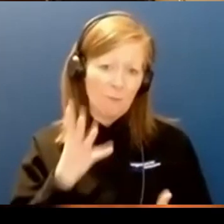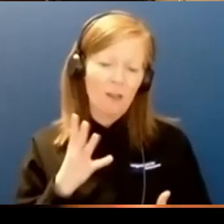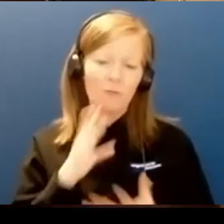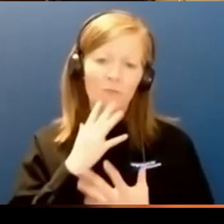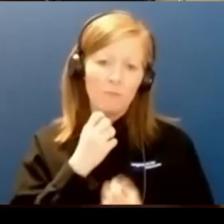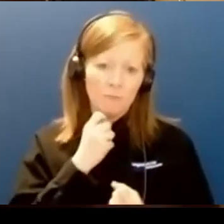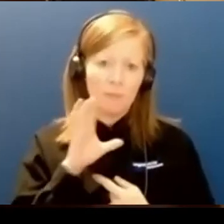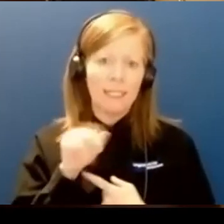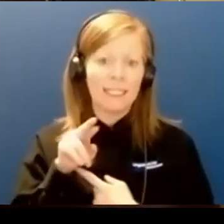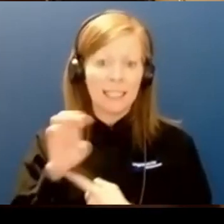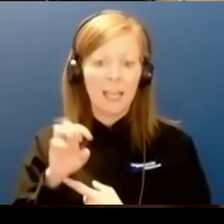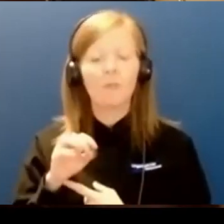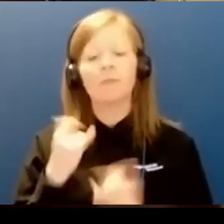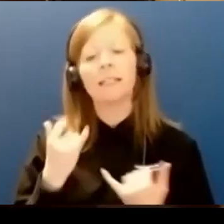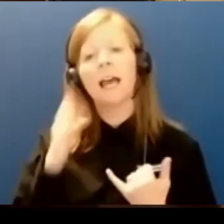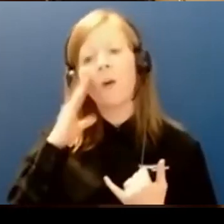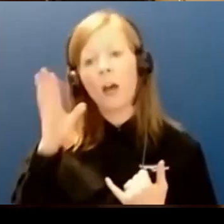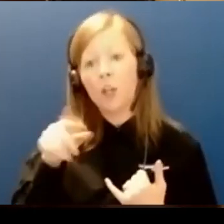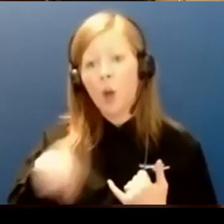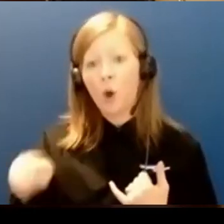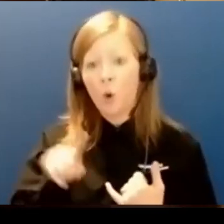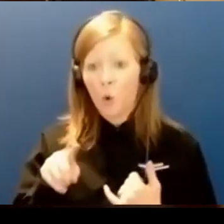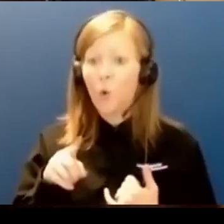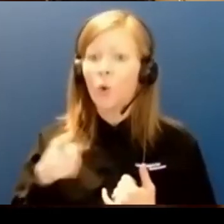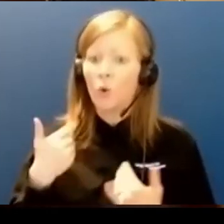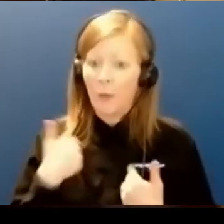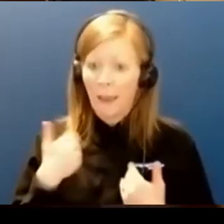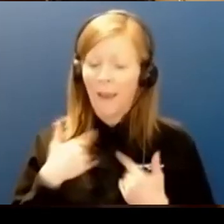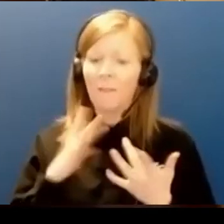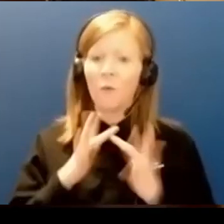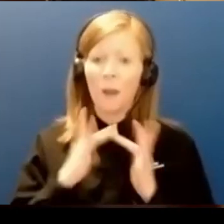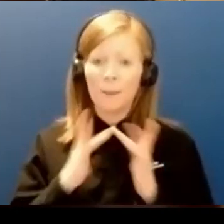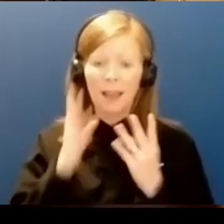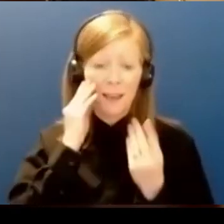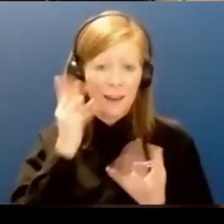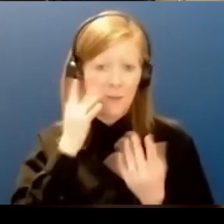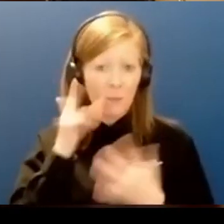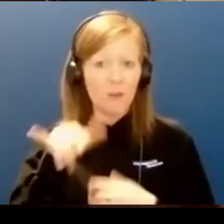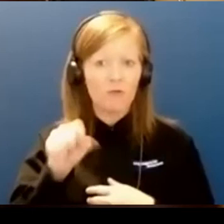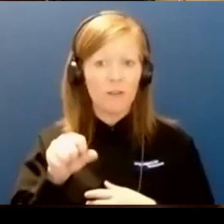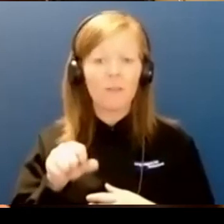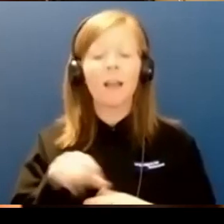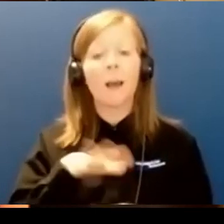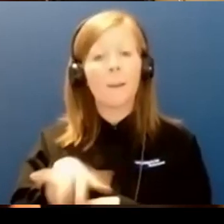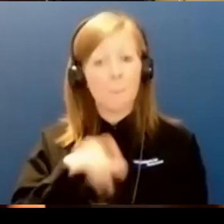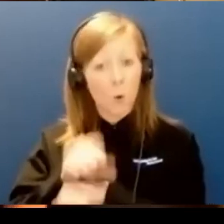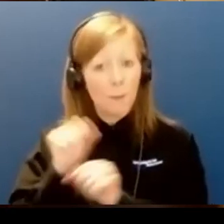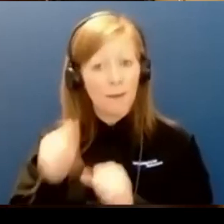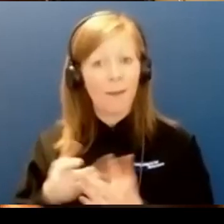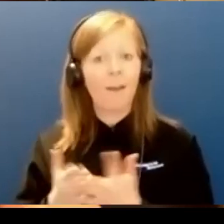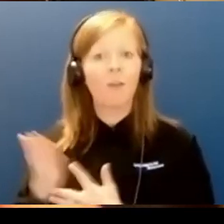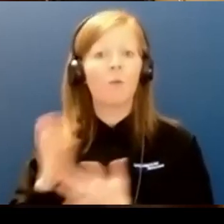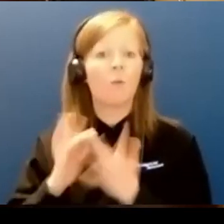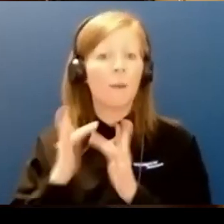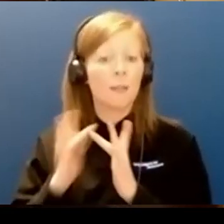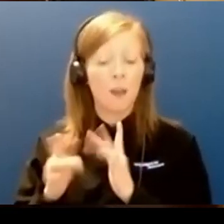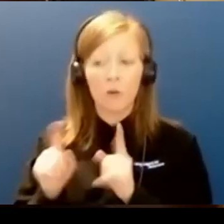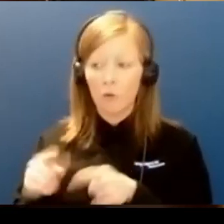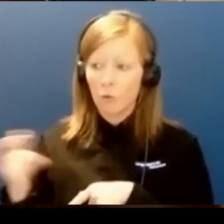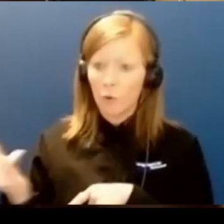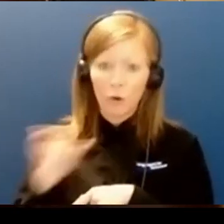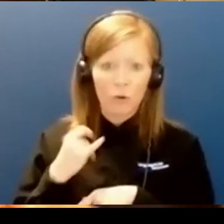care. Now, I know those of you who have our website information, you can make an appointment through the website. You can phone our call